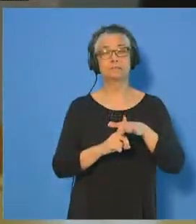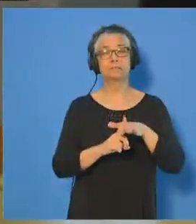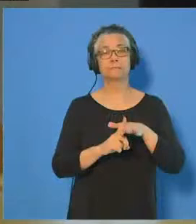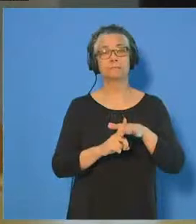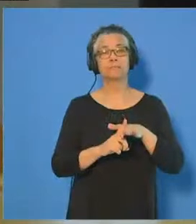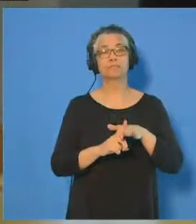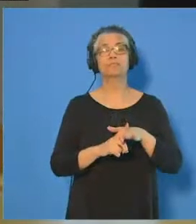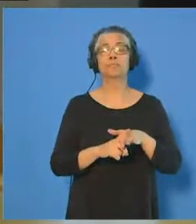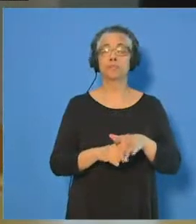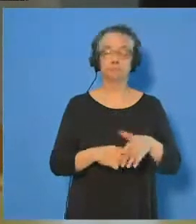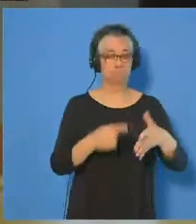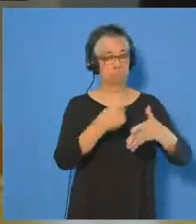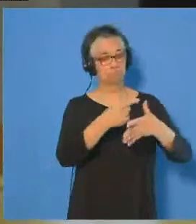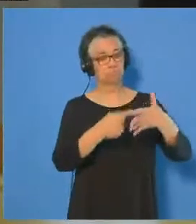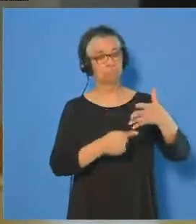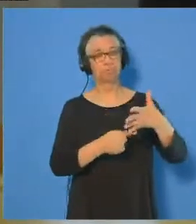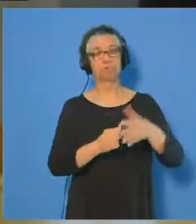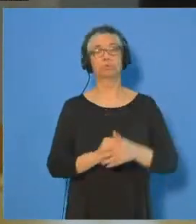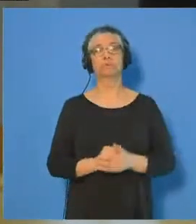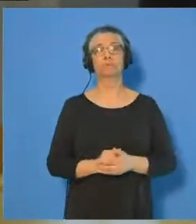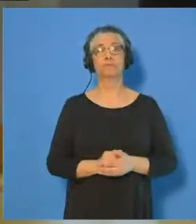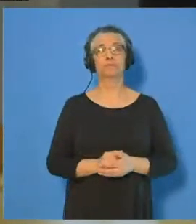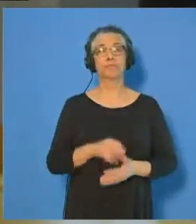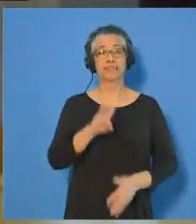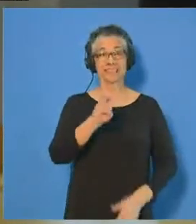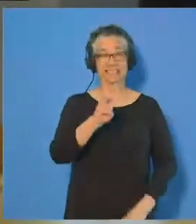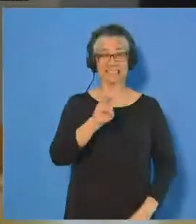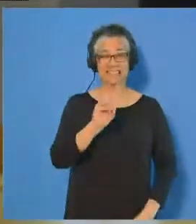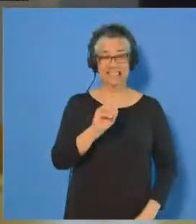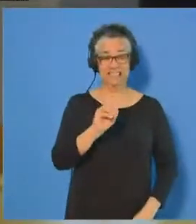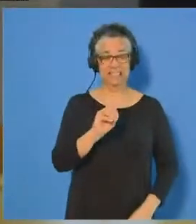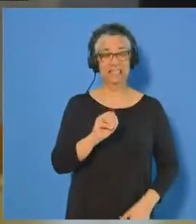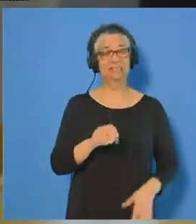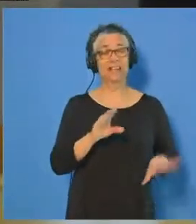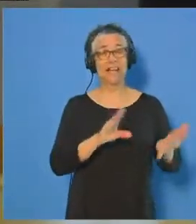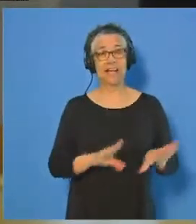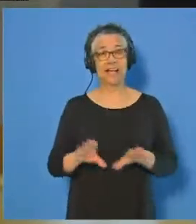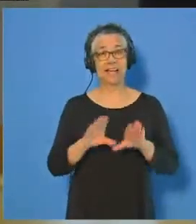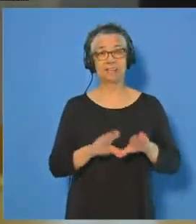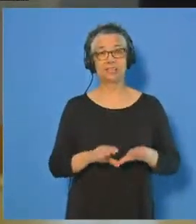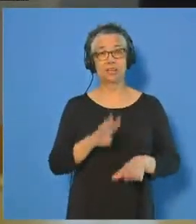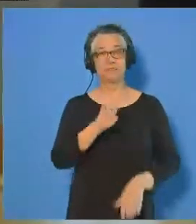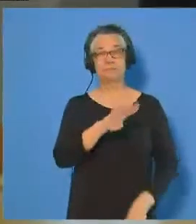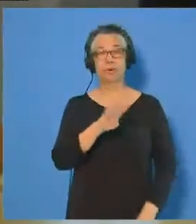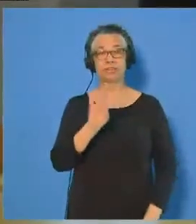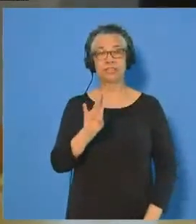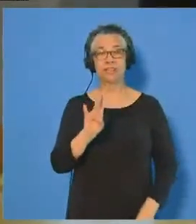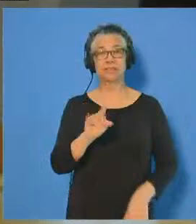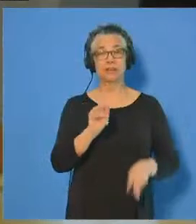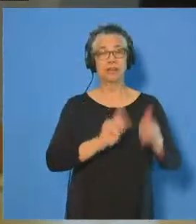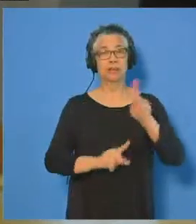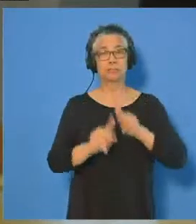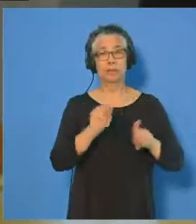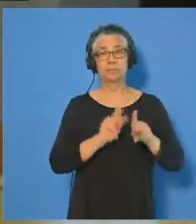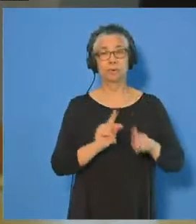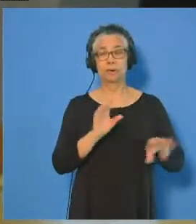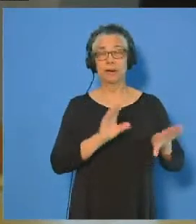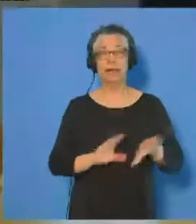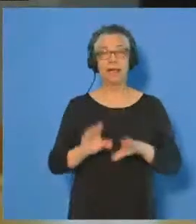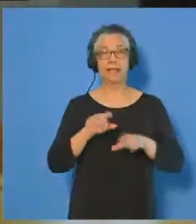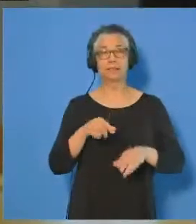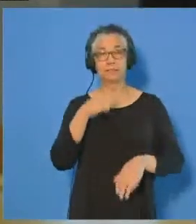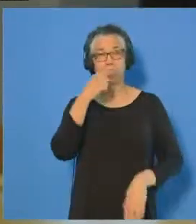their status is as follows. There are 60 active cases, of which 47 persons are under active public